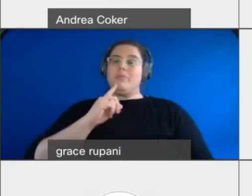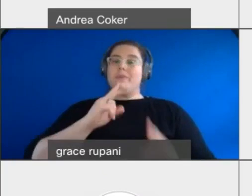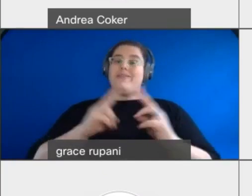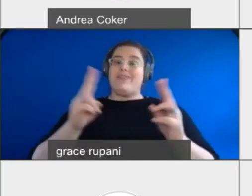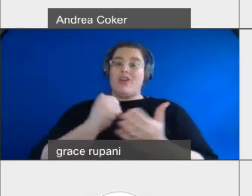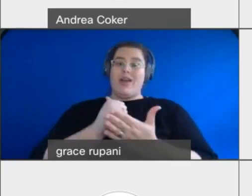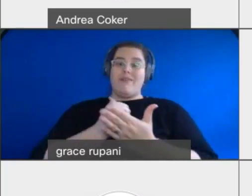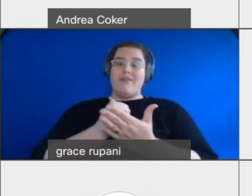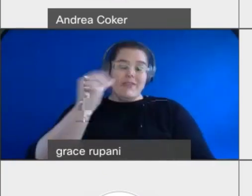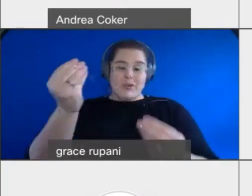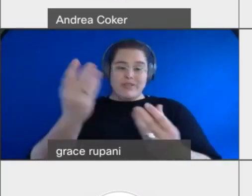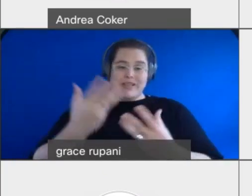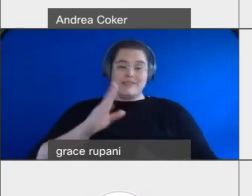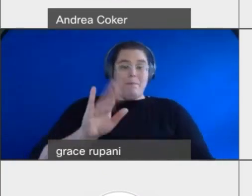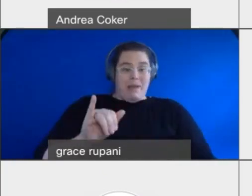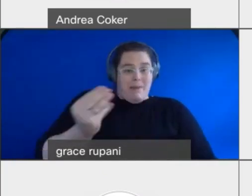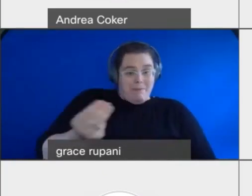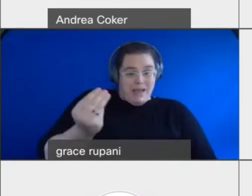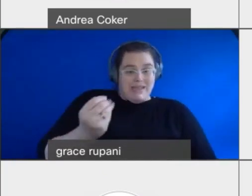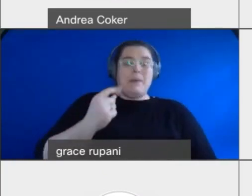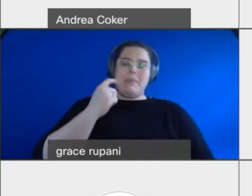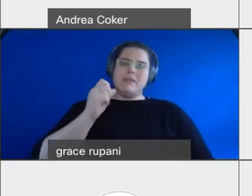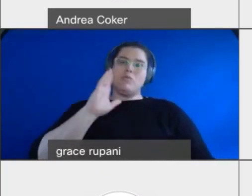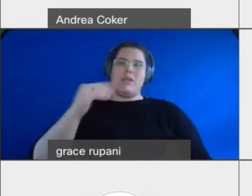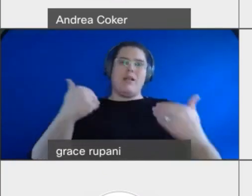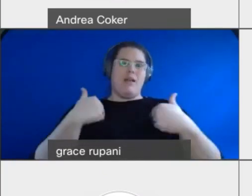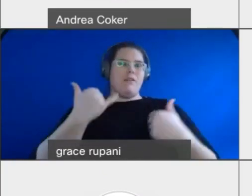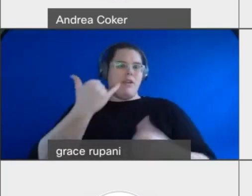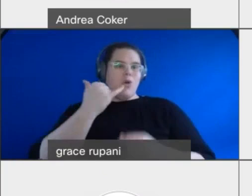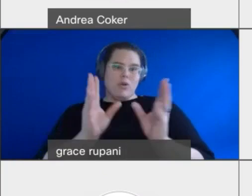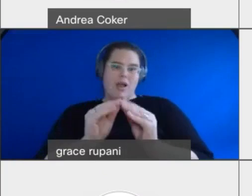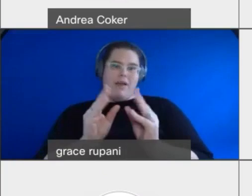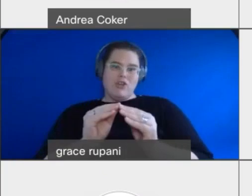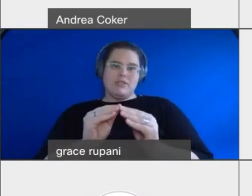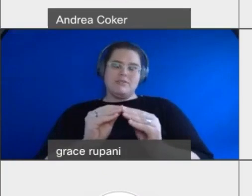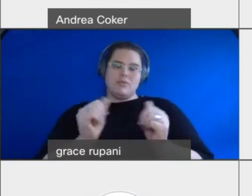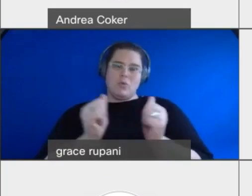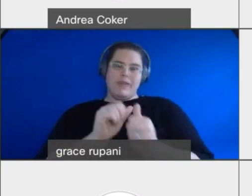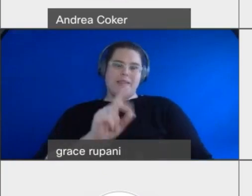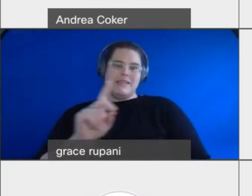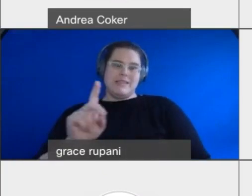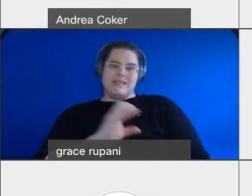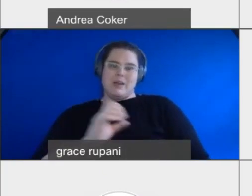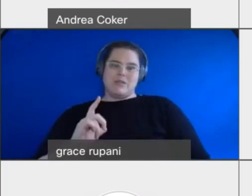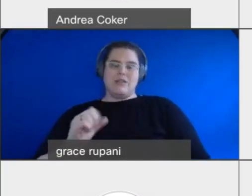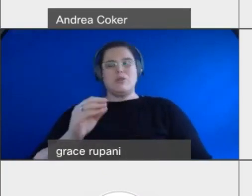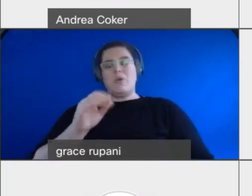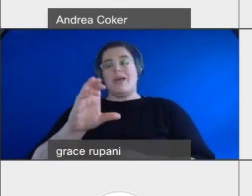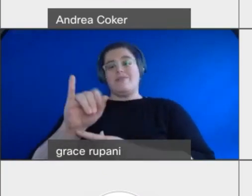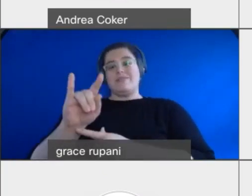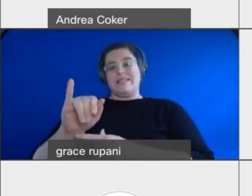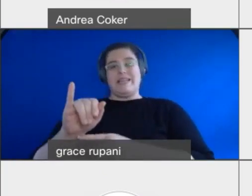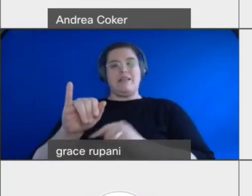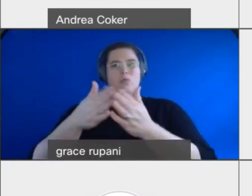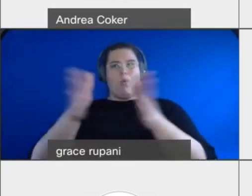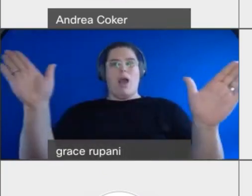Monday, because there is the phone call, and it's possible that we could raise that issue at a citywide phone call that happens each